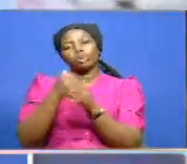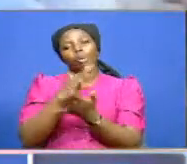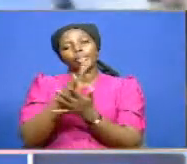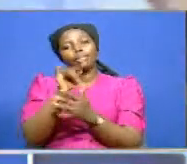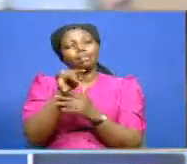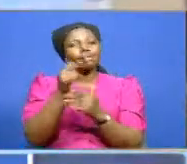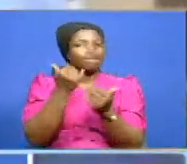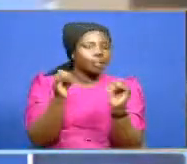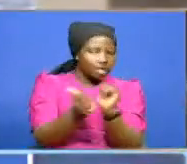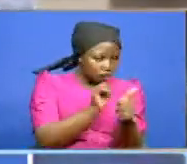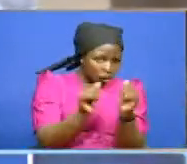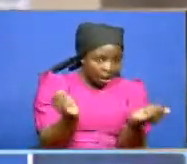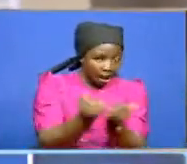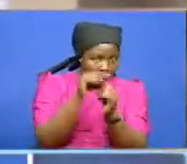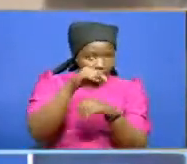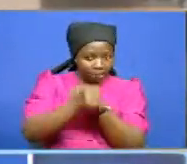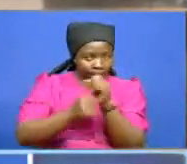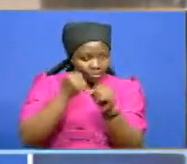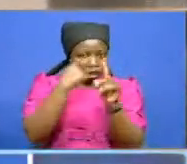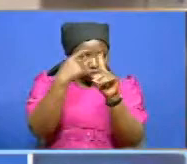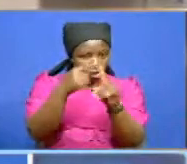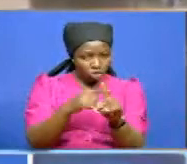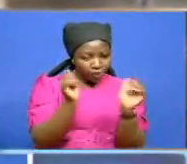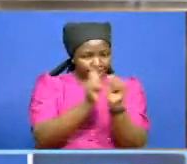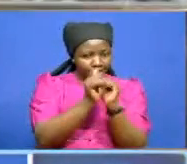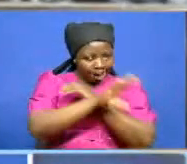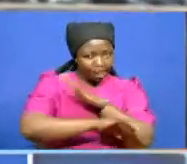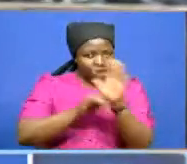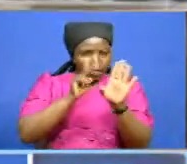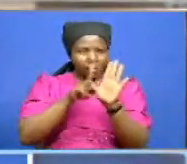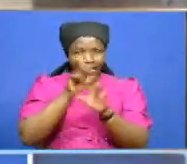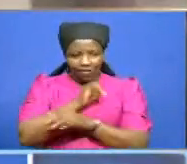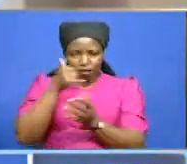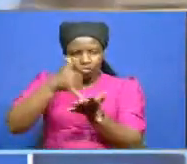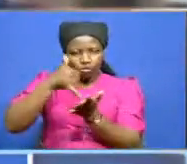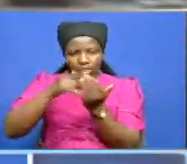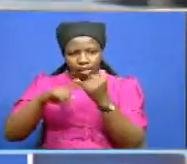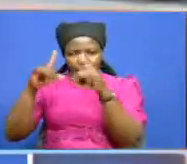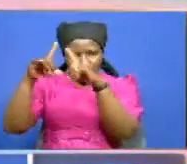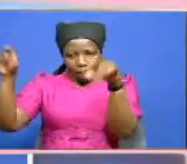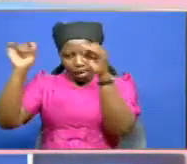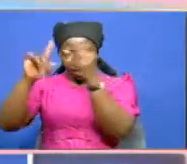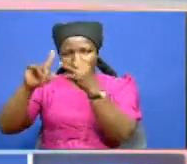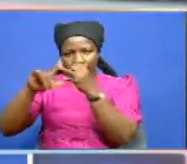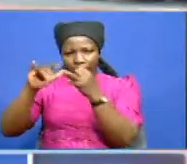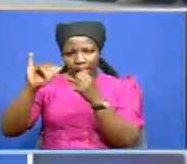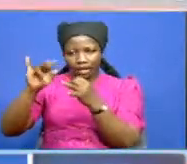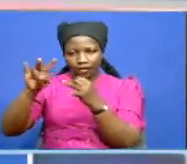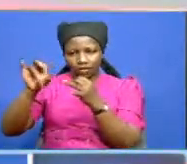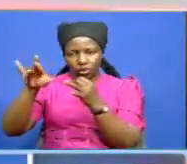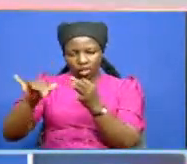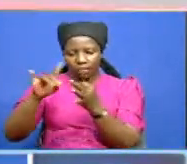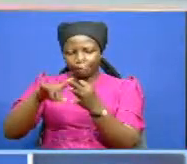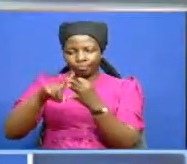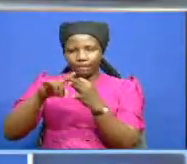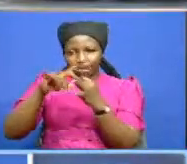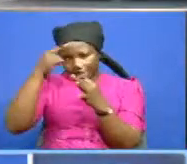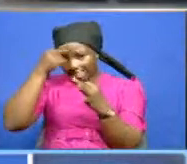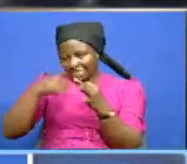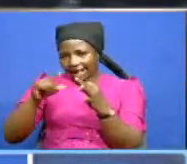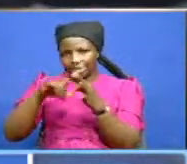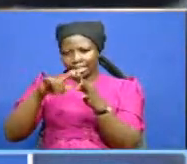year. A total of 10 countries took part in the tournament, including Japan, Ivory Coast, Turkey, Iran,